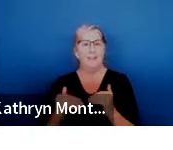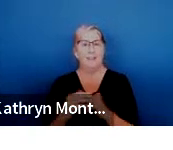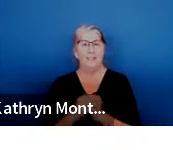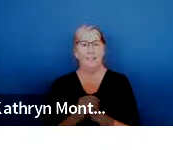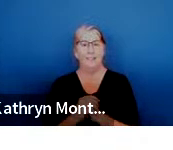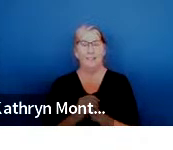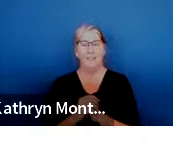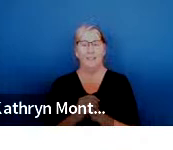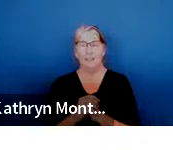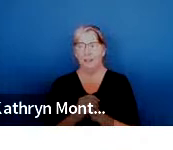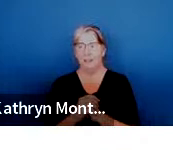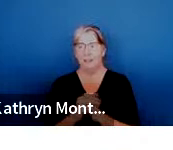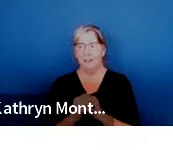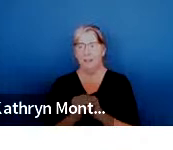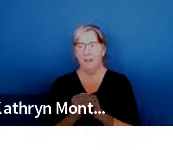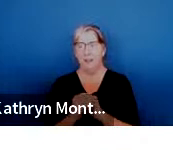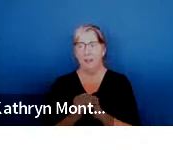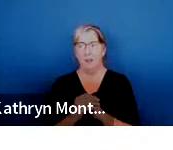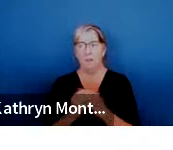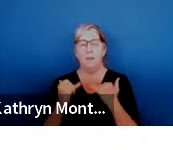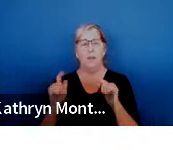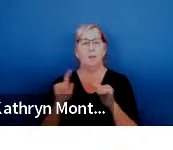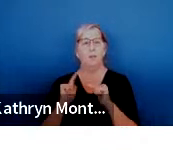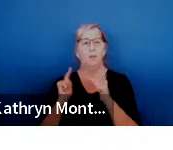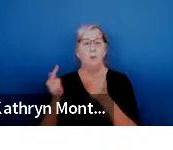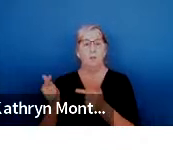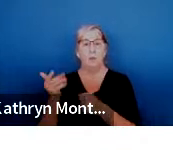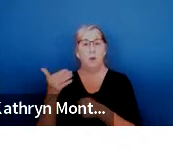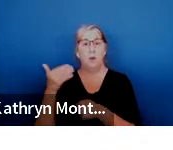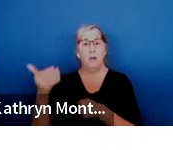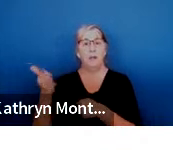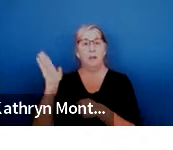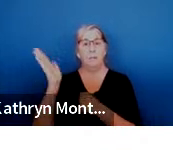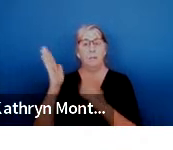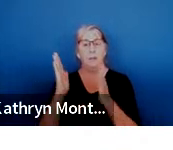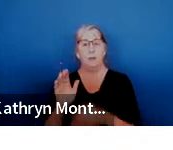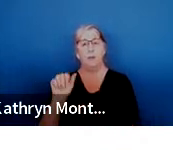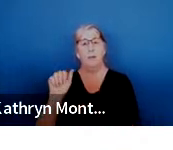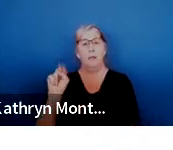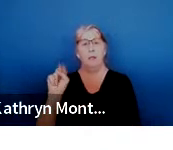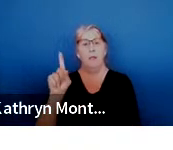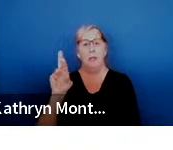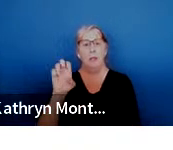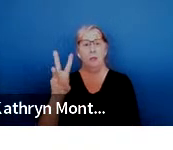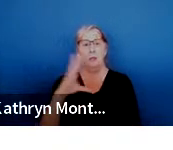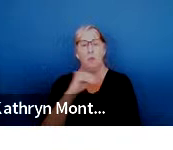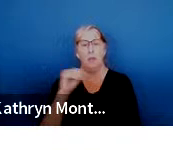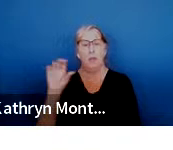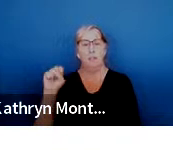We're going to now turn over to our next speakers, Andrew and Shay.